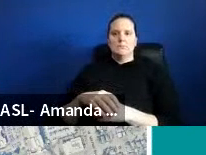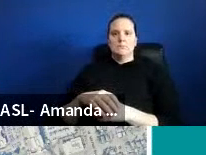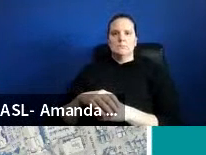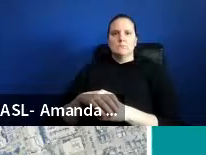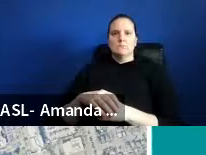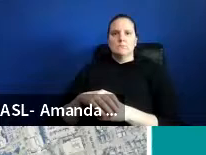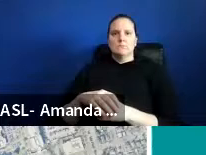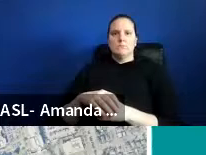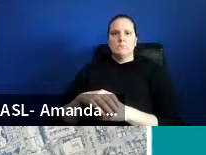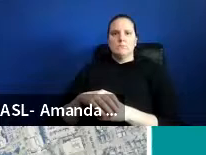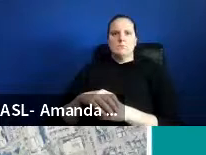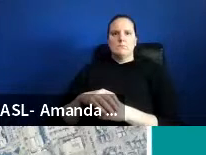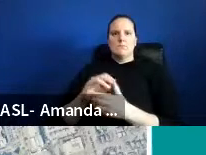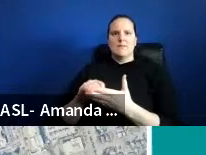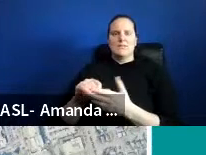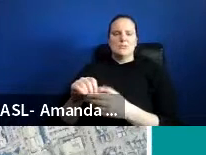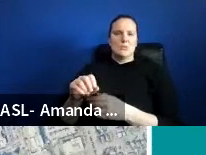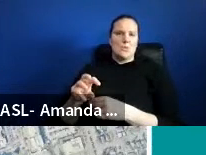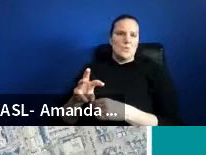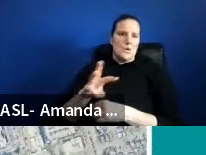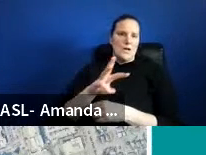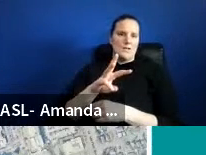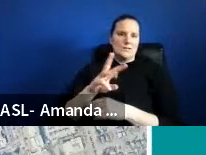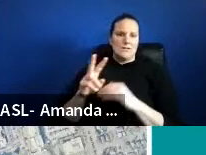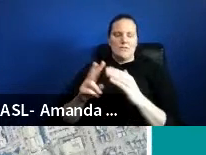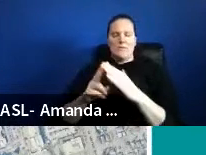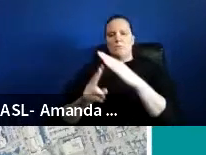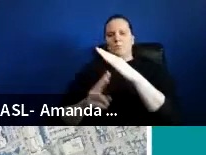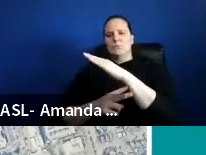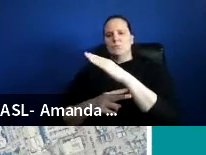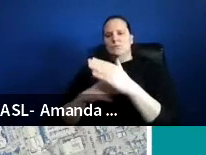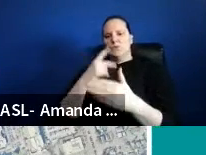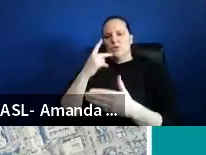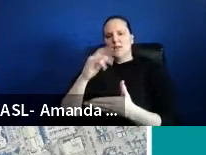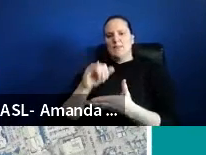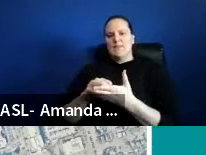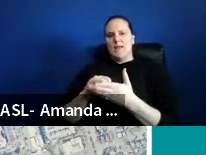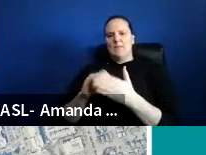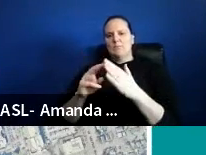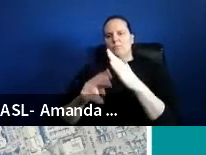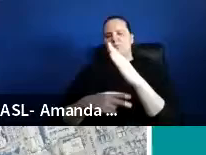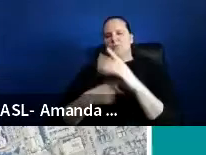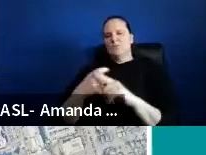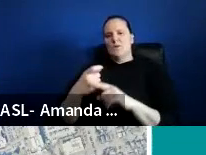is west of the bridge again, looking at the bridge from the waterfront.